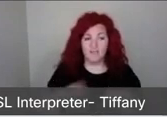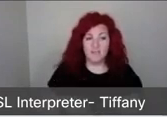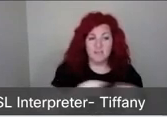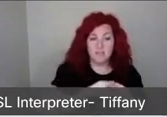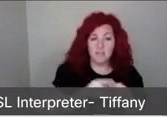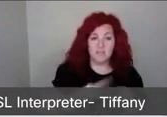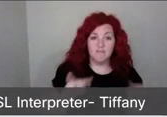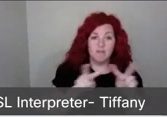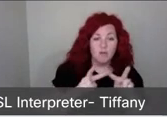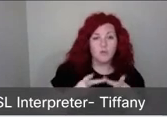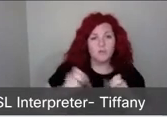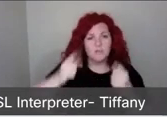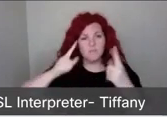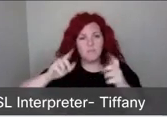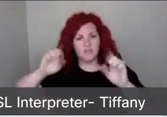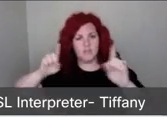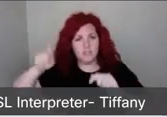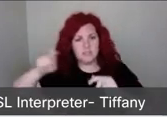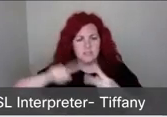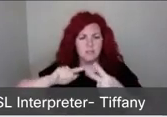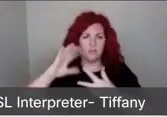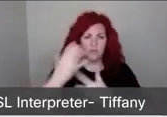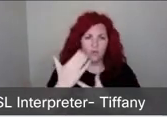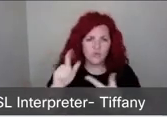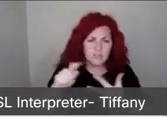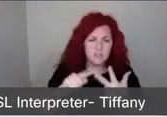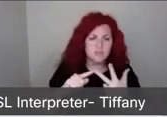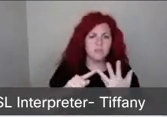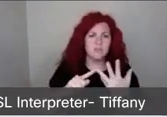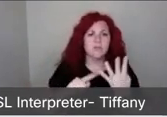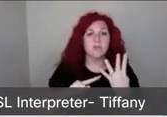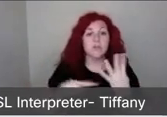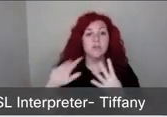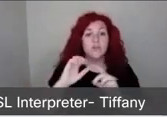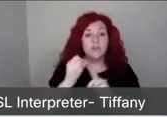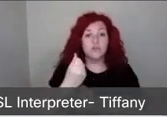our educational needs, our cultural needs, and social economic challenges.